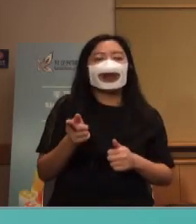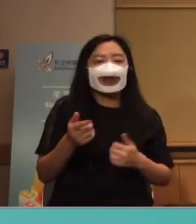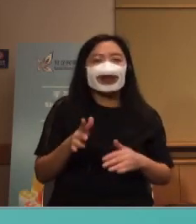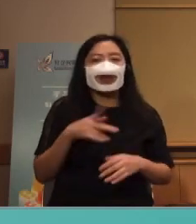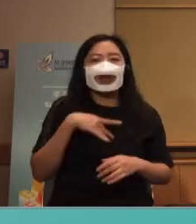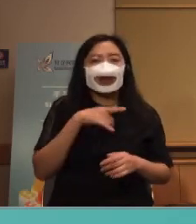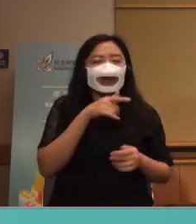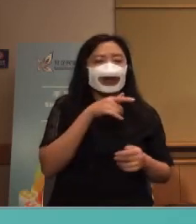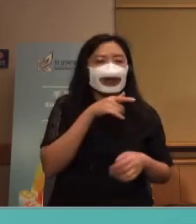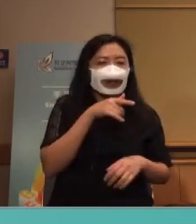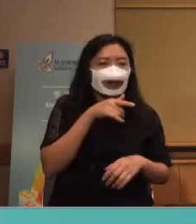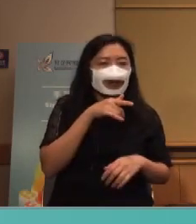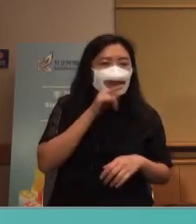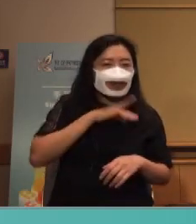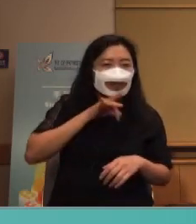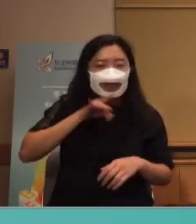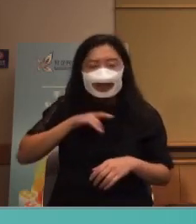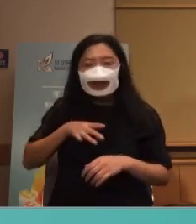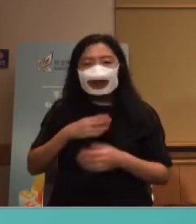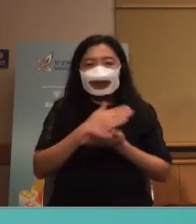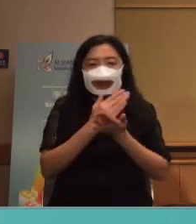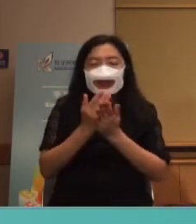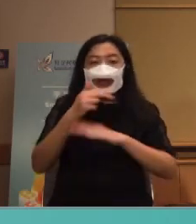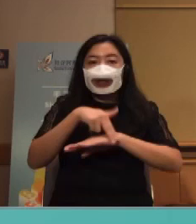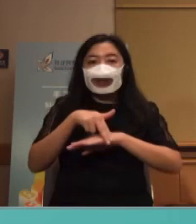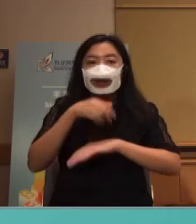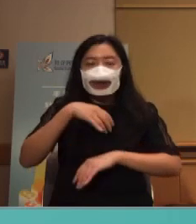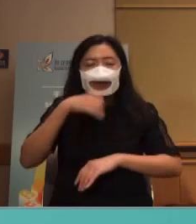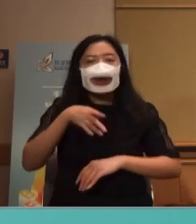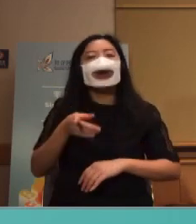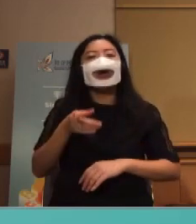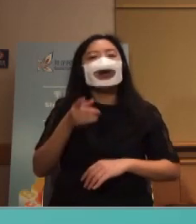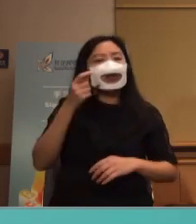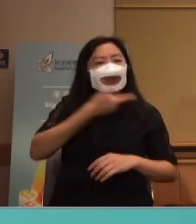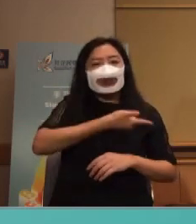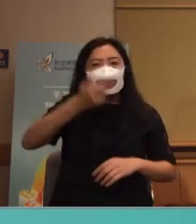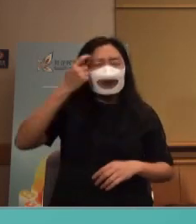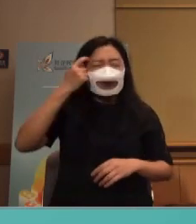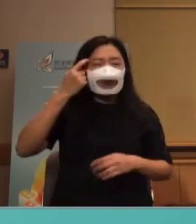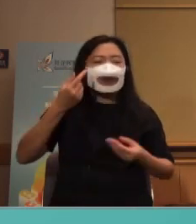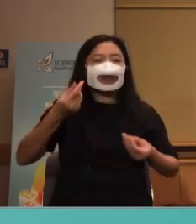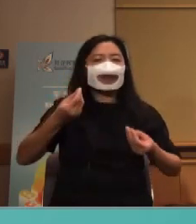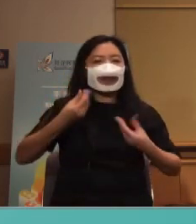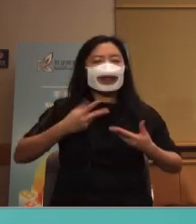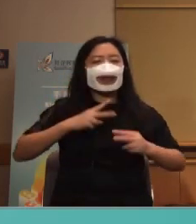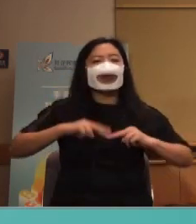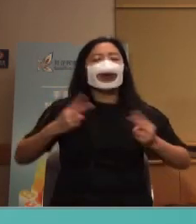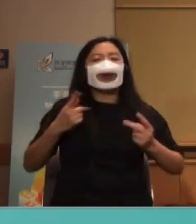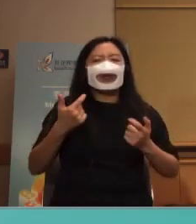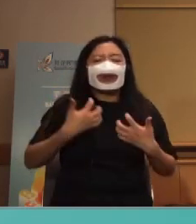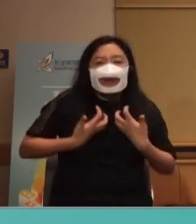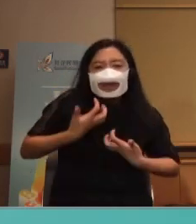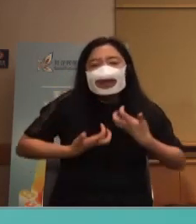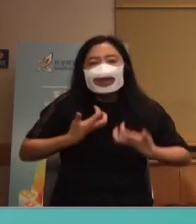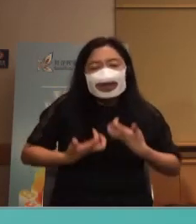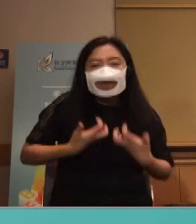And we're all passionate people here in impact, right? We want to make a difference. I think I have an overall bigger question here, and then I'll break it down into